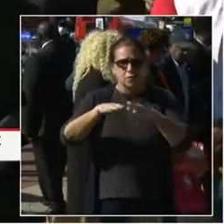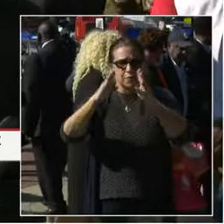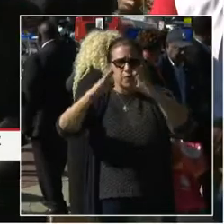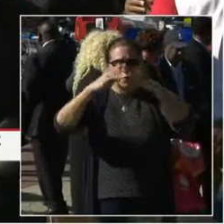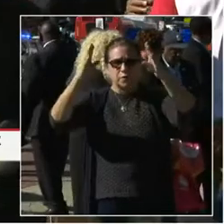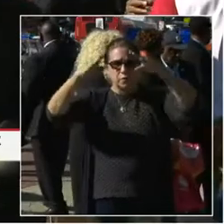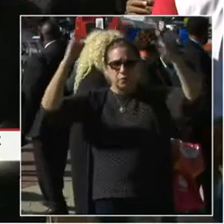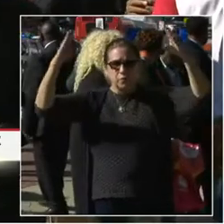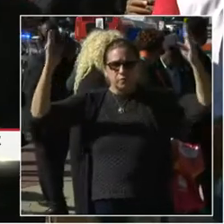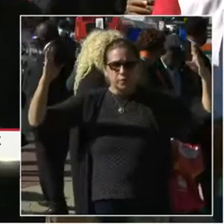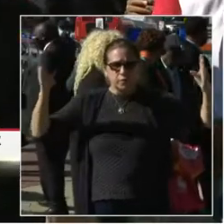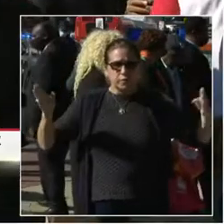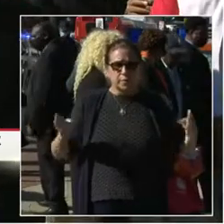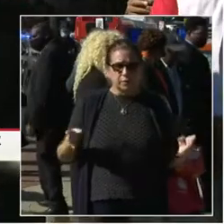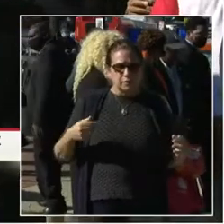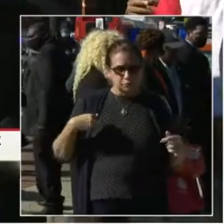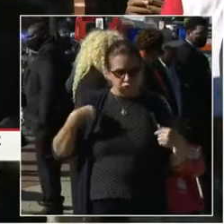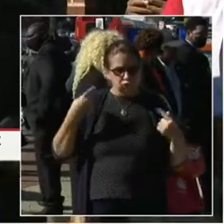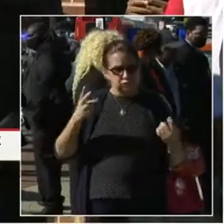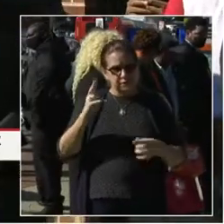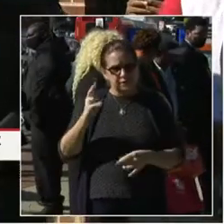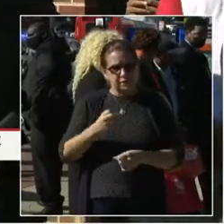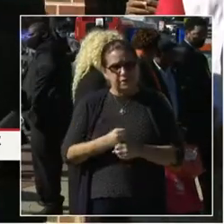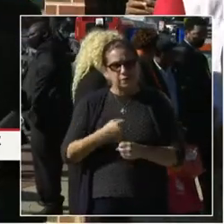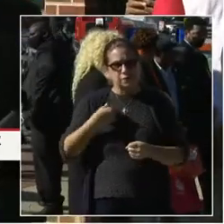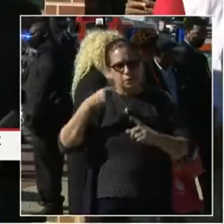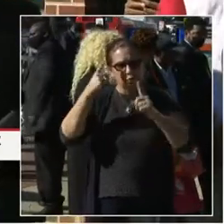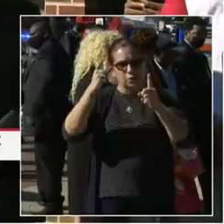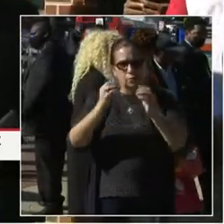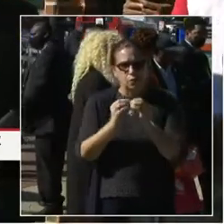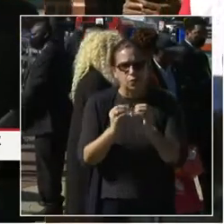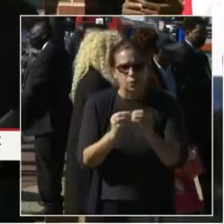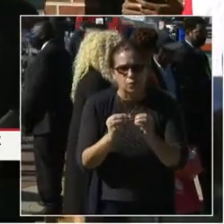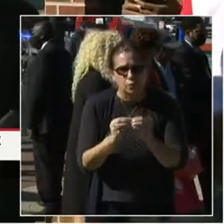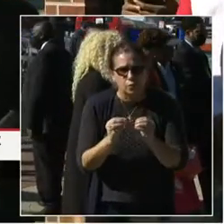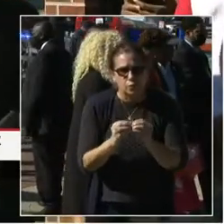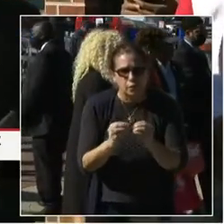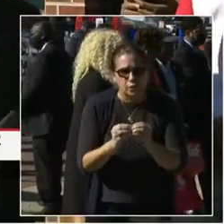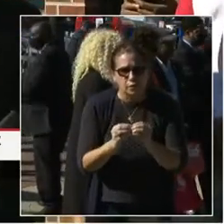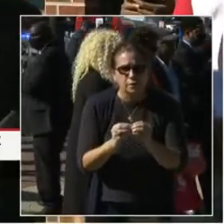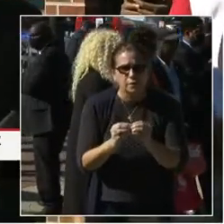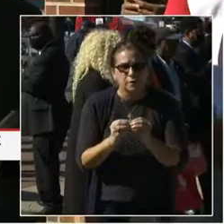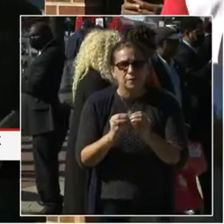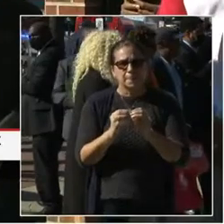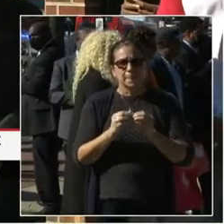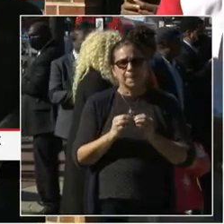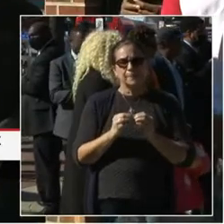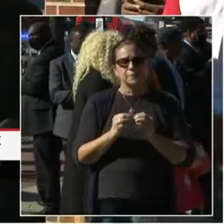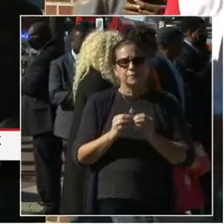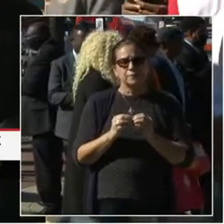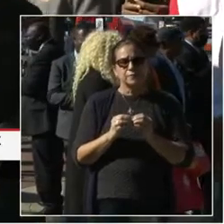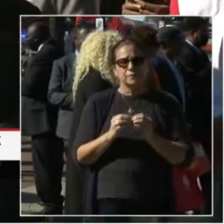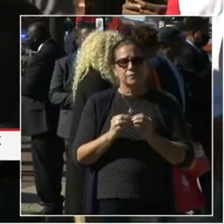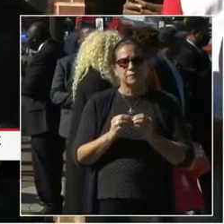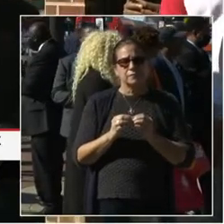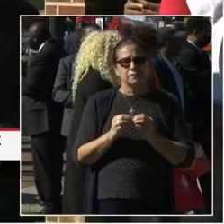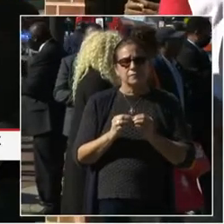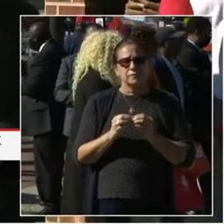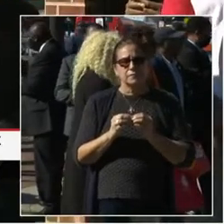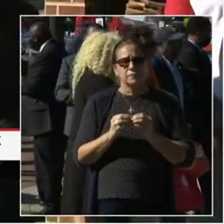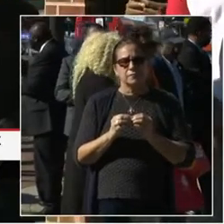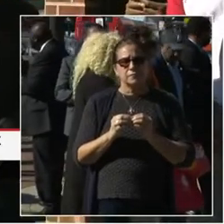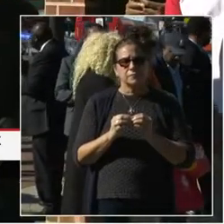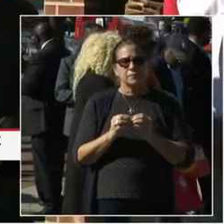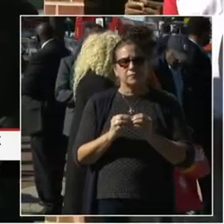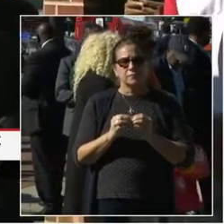about earlier. And that model is you have a successful business in another part of the city, in their case, in